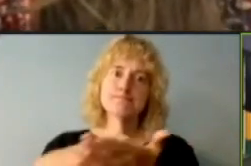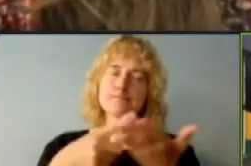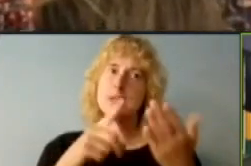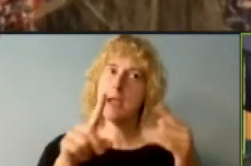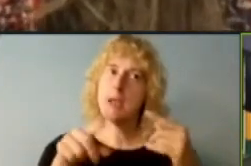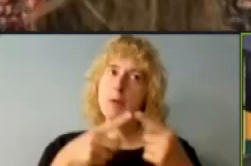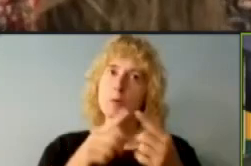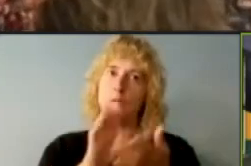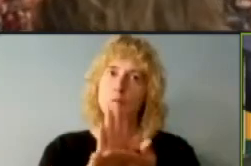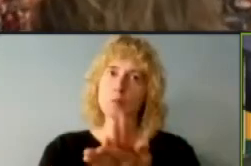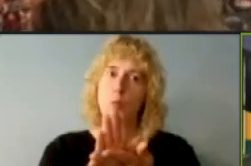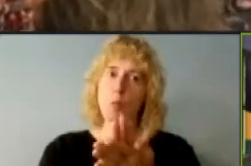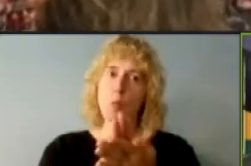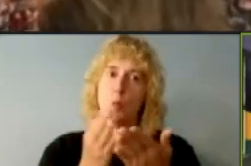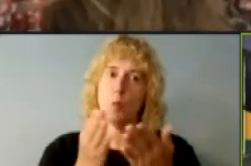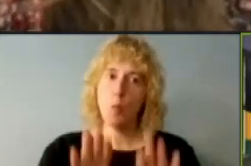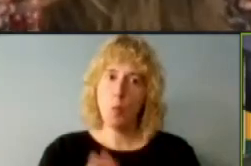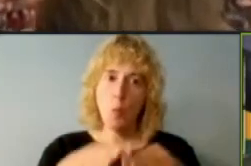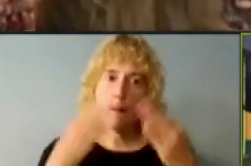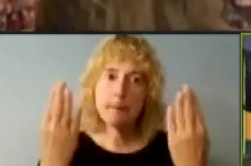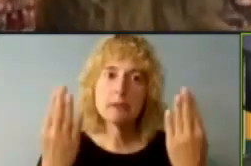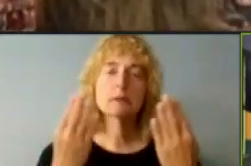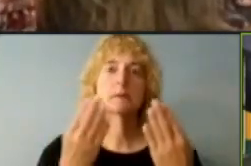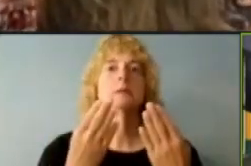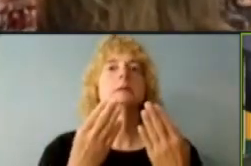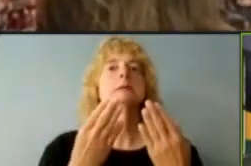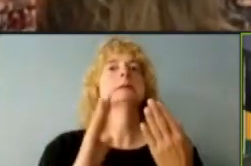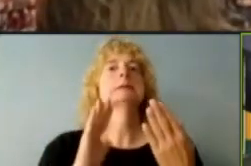little bit daunting. A lot of it is confusing.